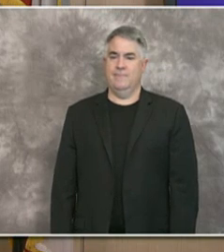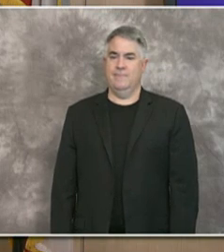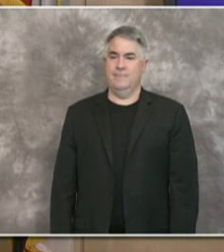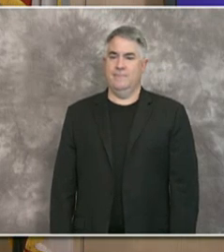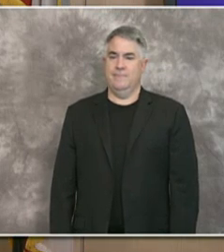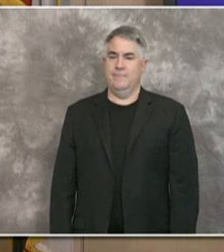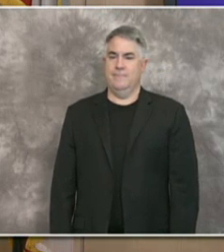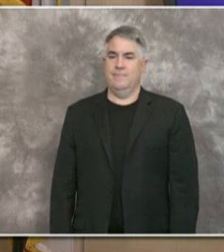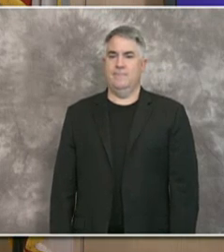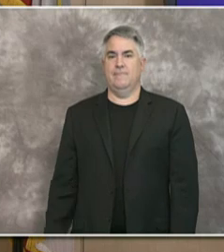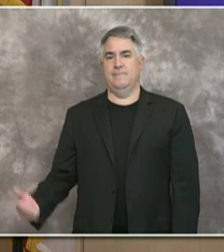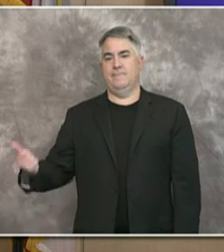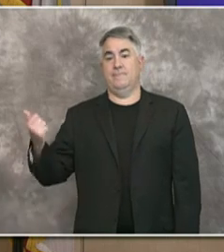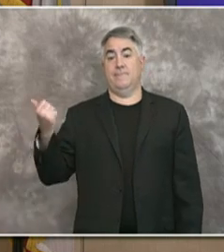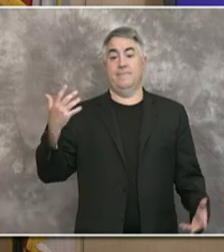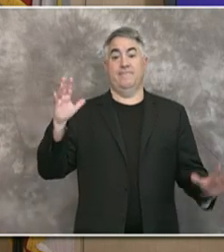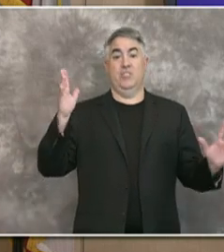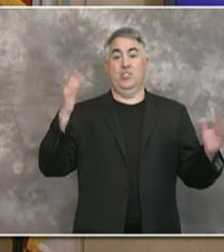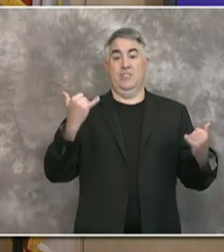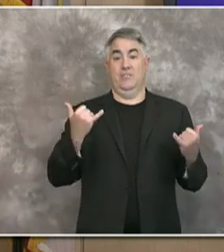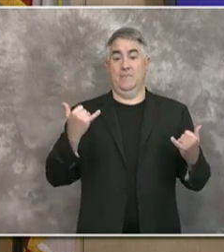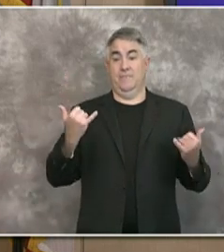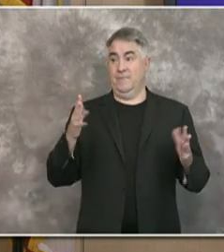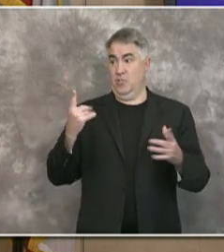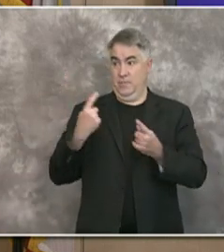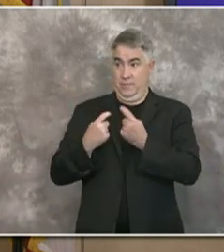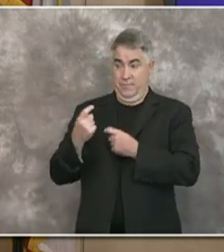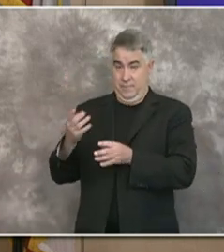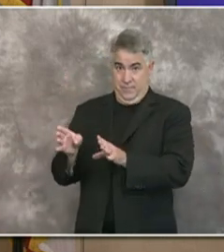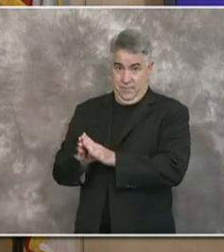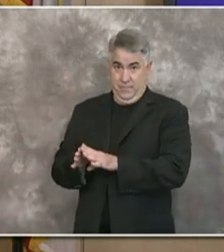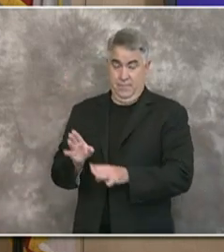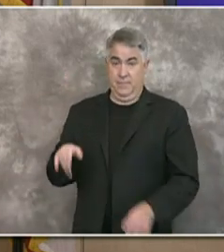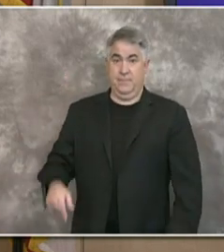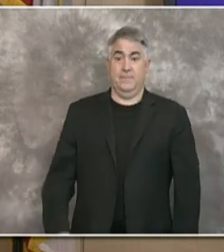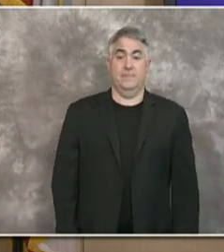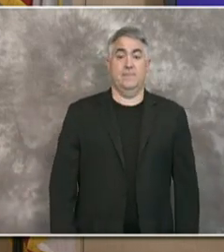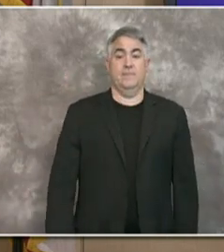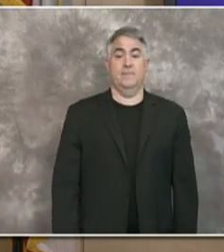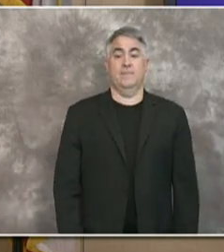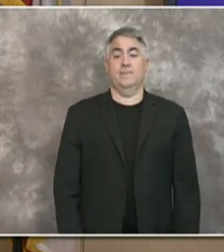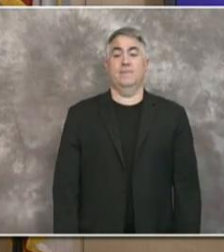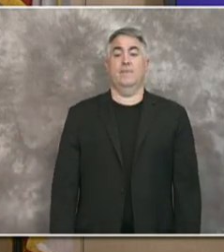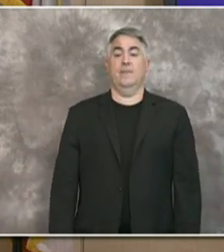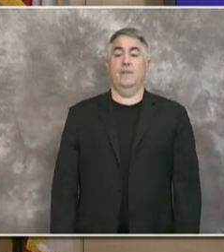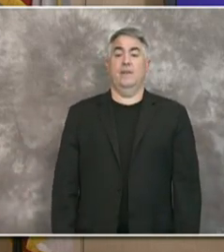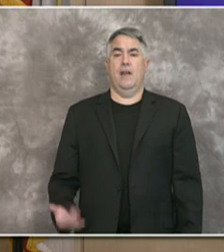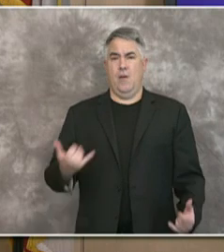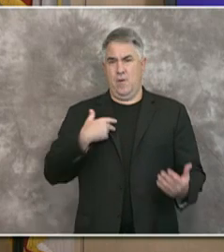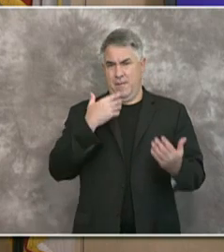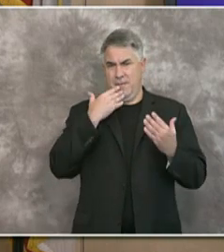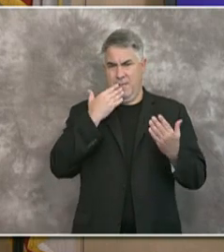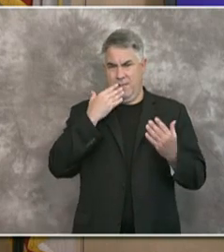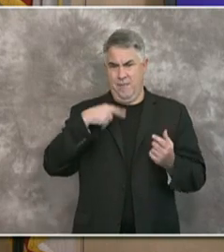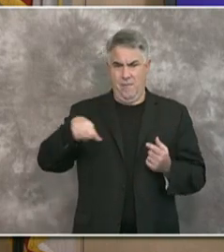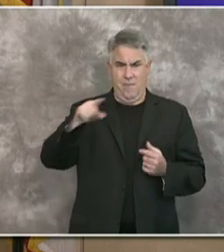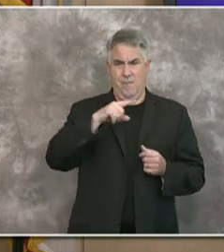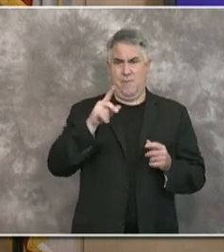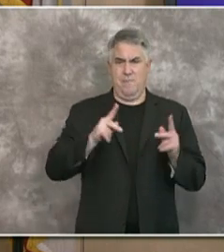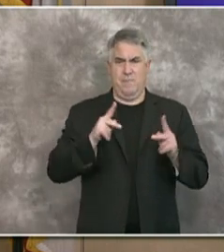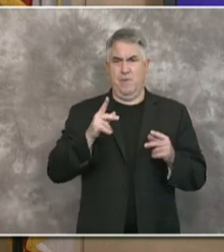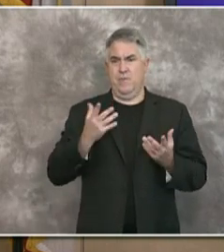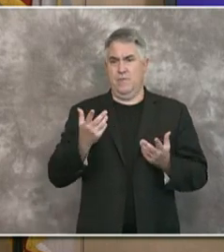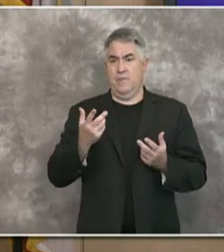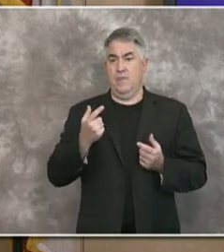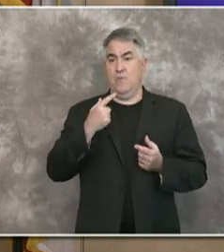Well, that concludes our questions for today. Before we conclude, I just wanted to thank everyone who really is helping to